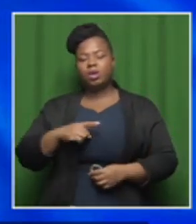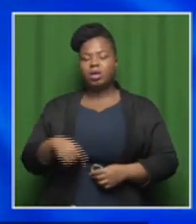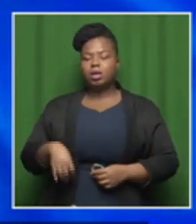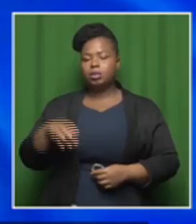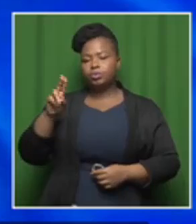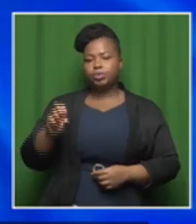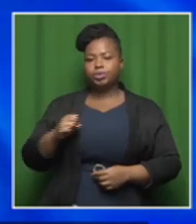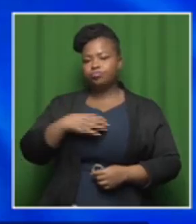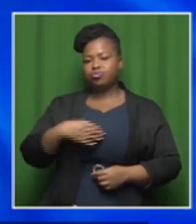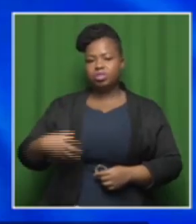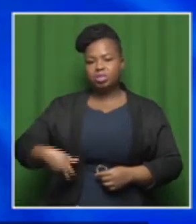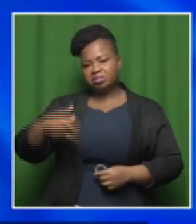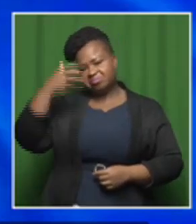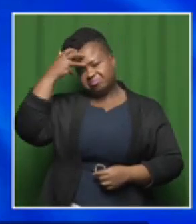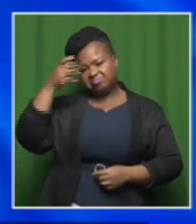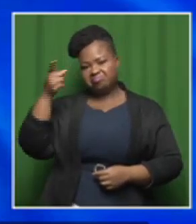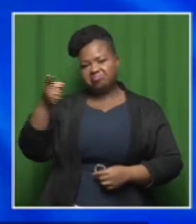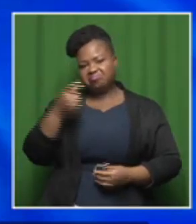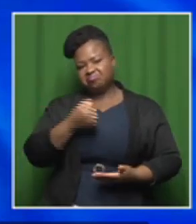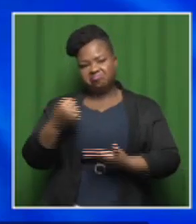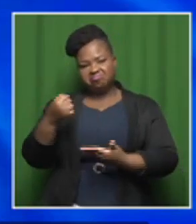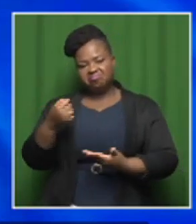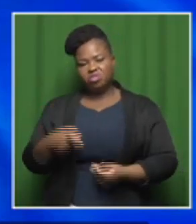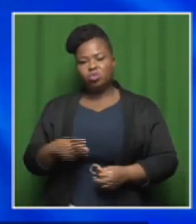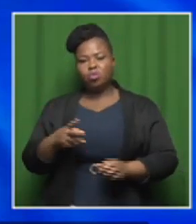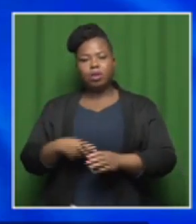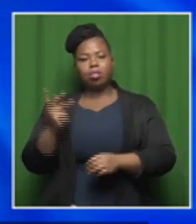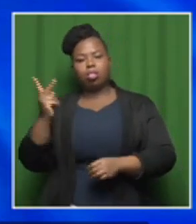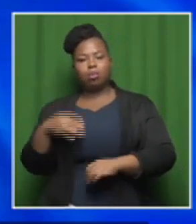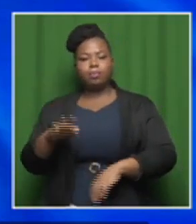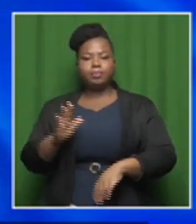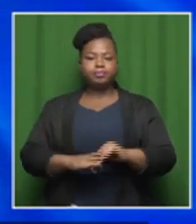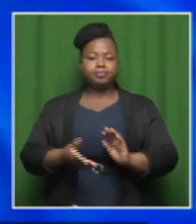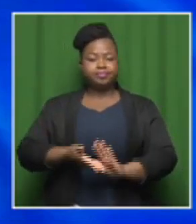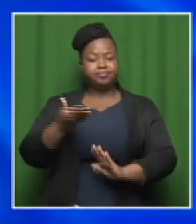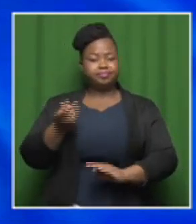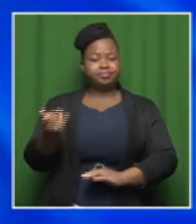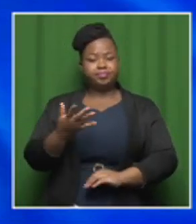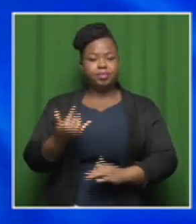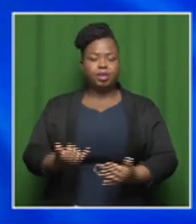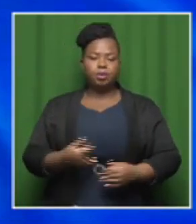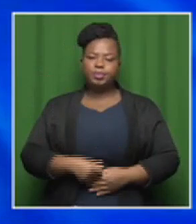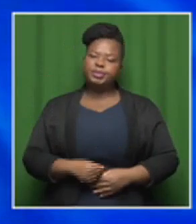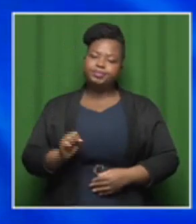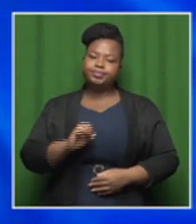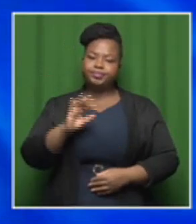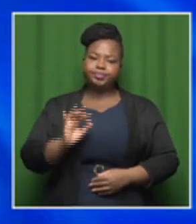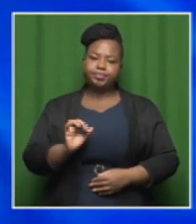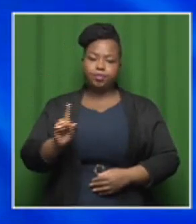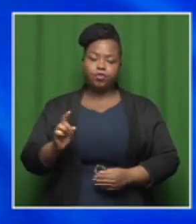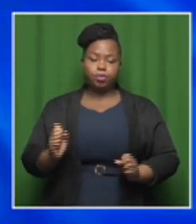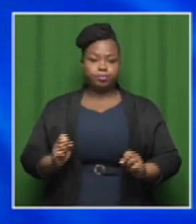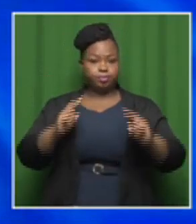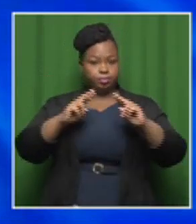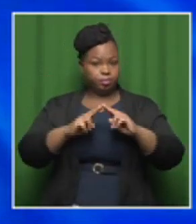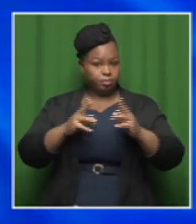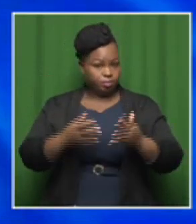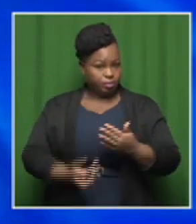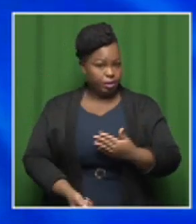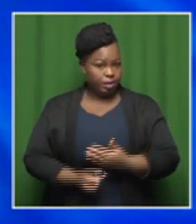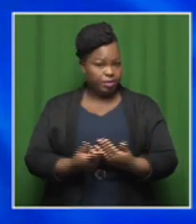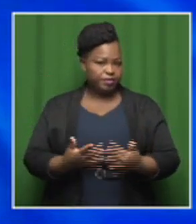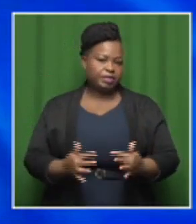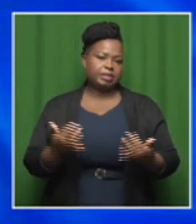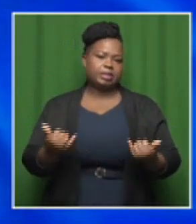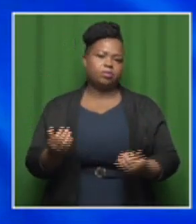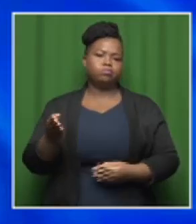Donald Trump withdraws assistance and imposes tariffs. To look at significance of the summit, we are joined by the head of